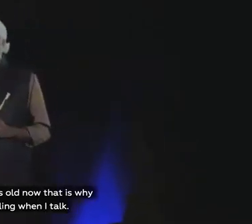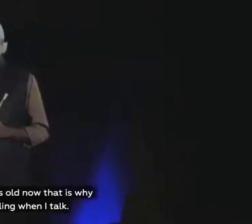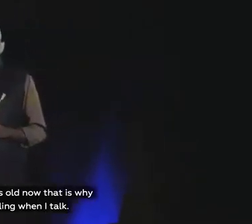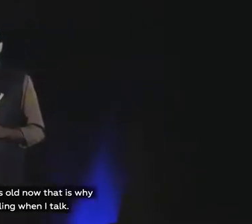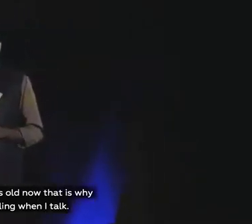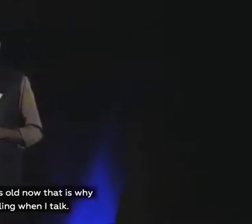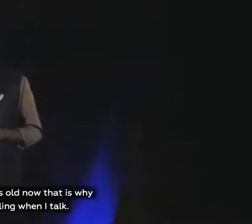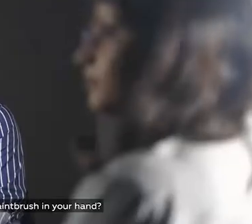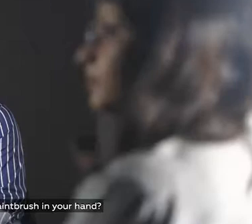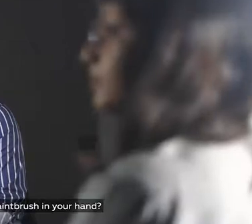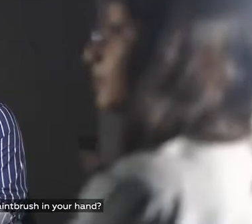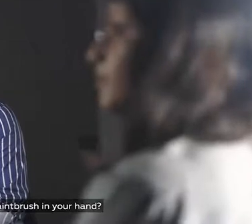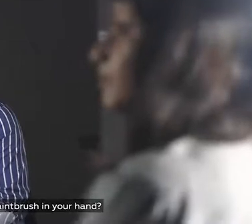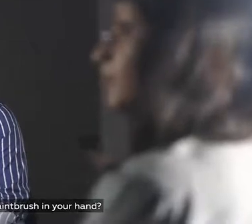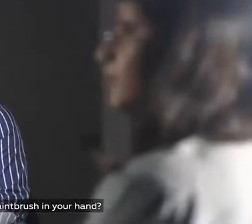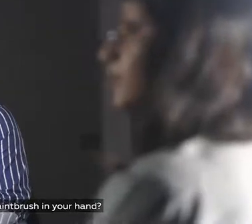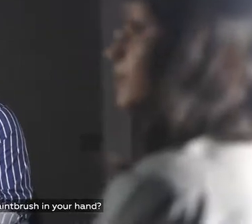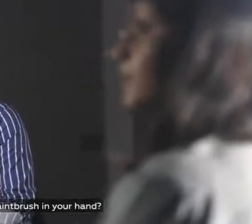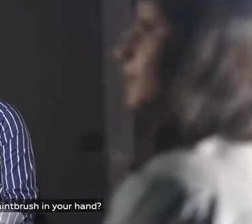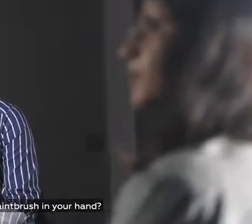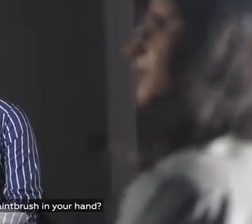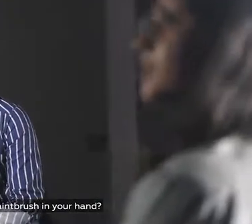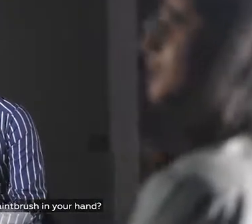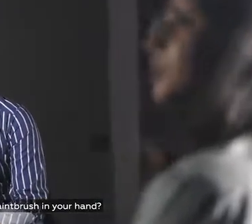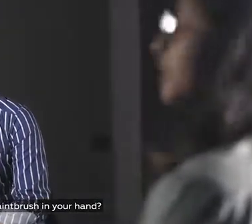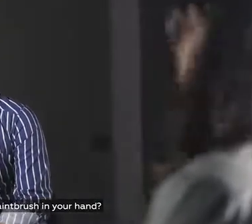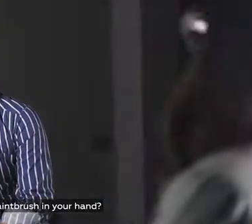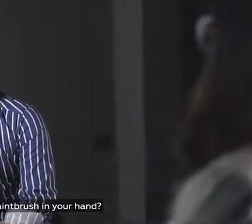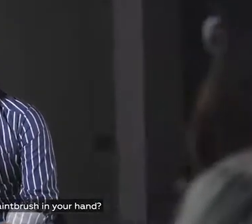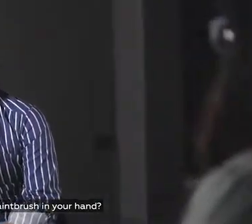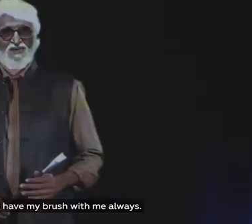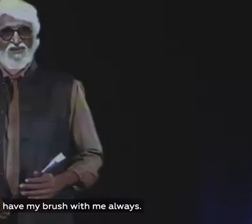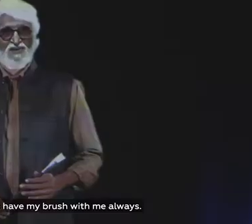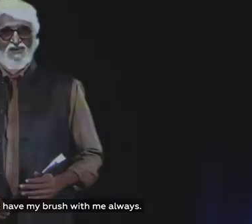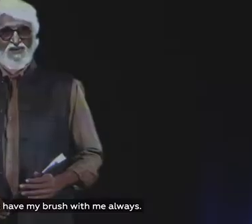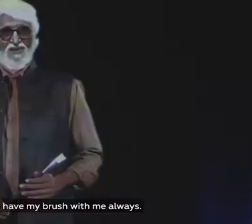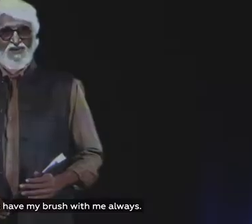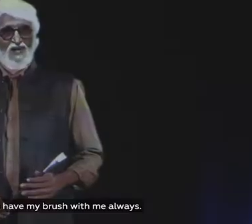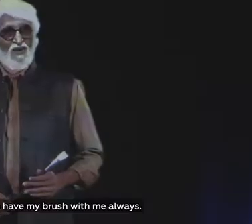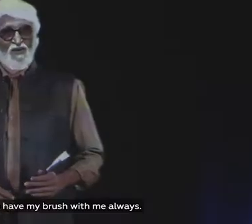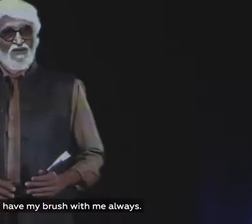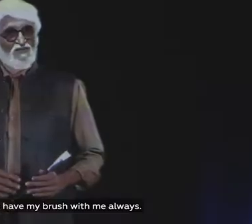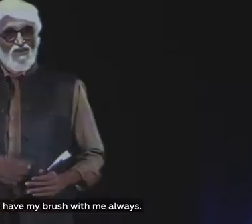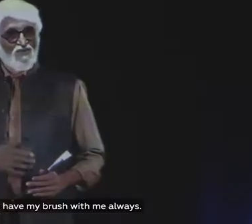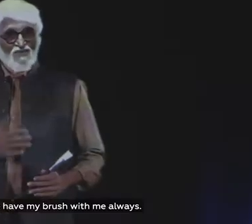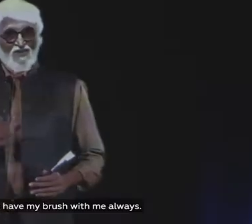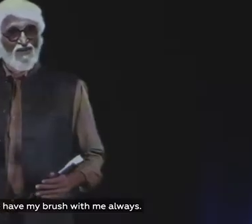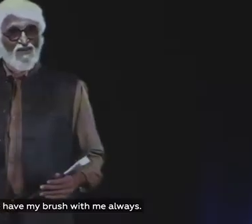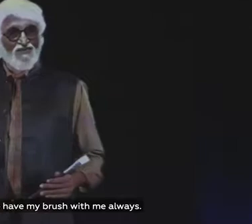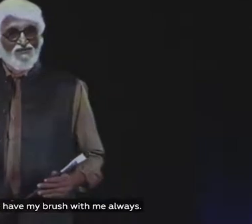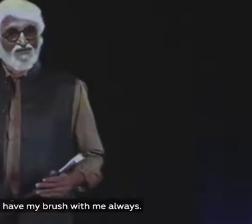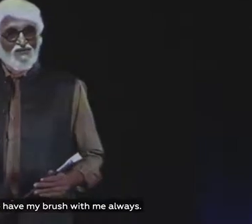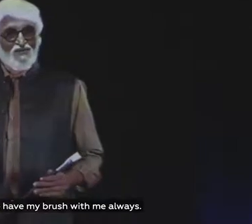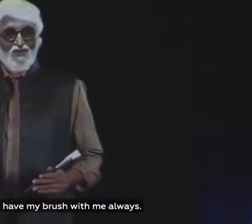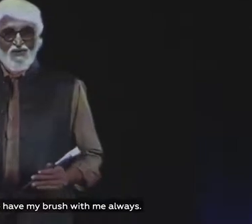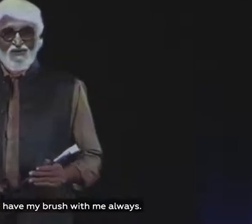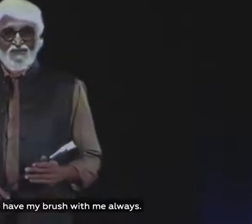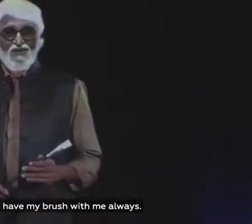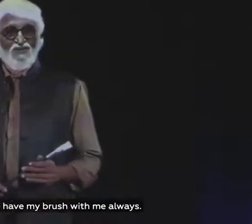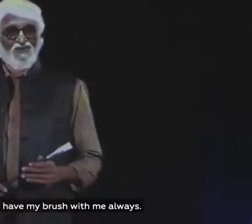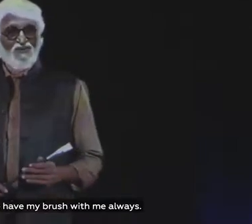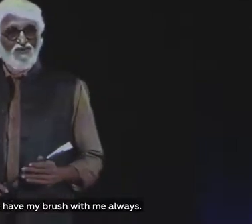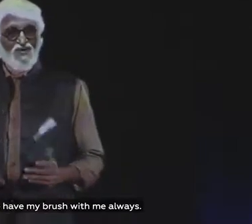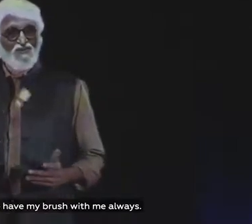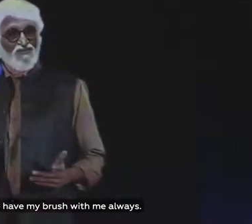talk. Why do you always hold paintbrush in your hand? I always paint on the run, so